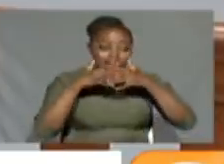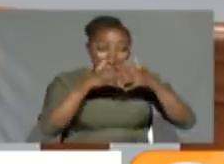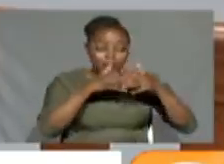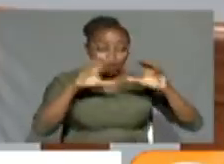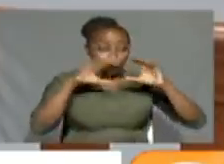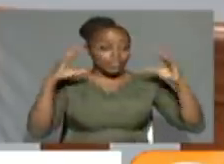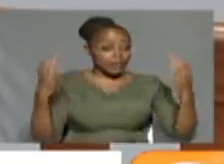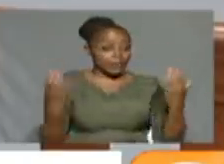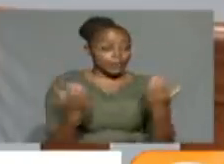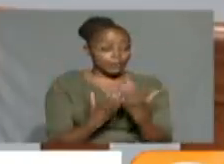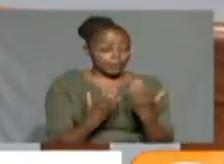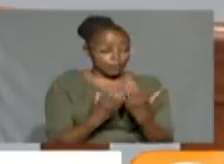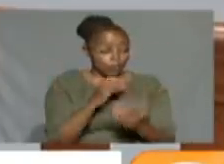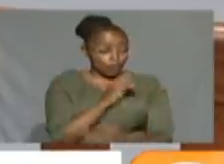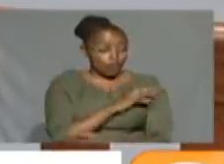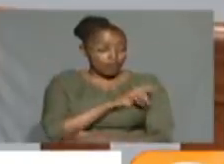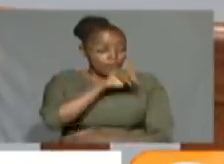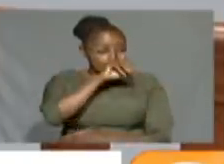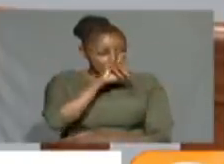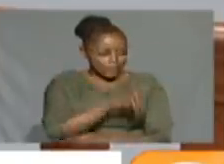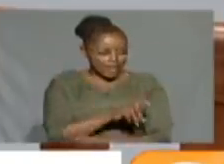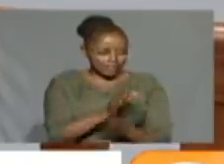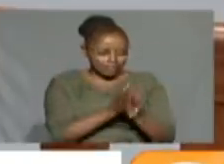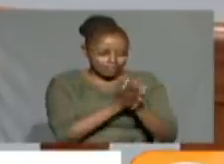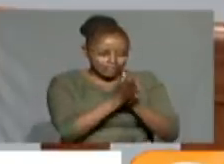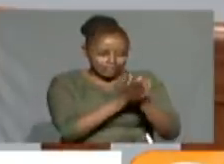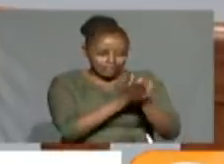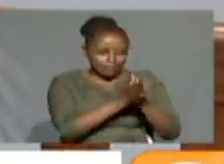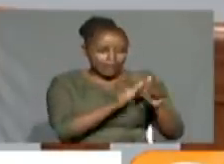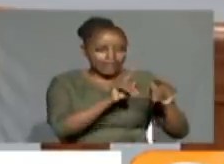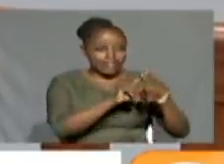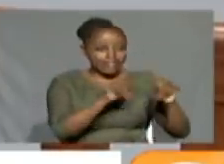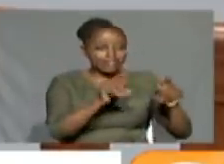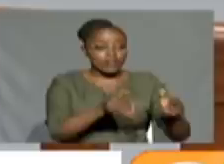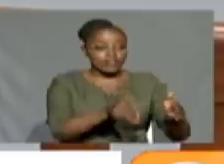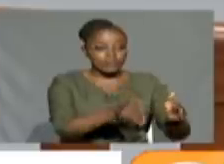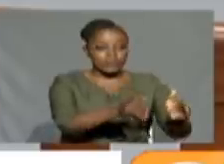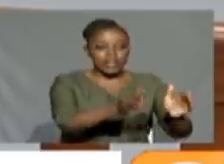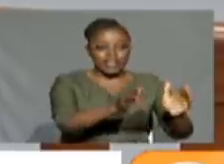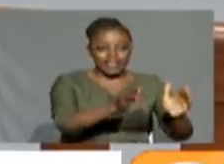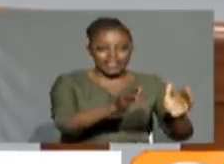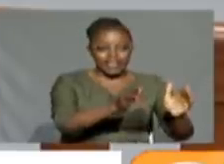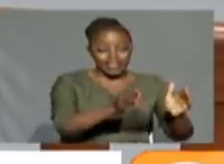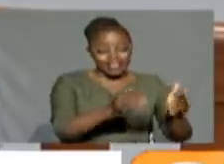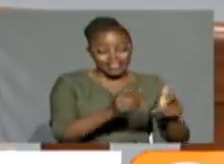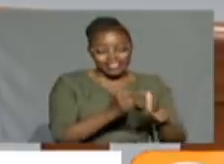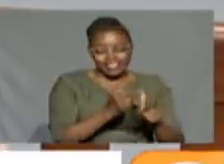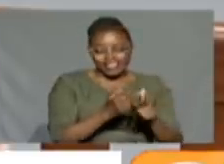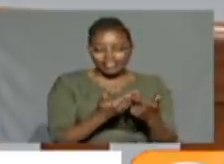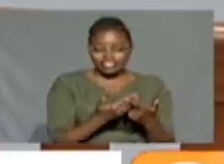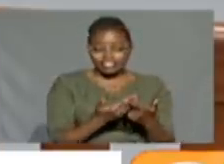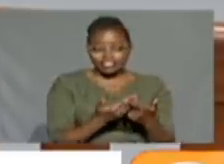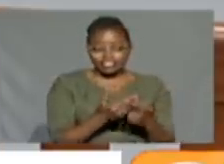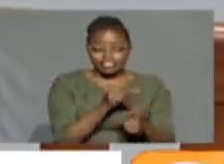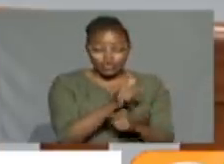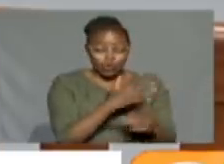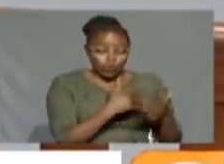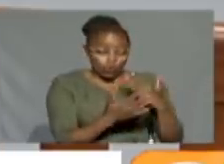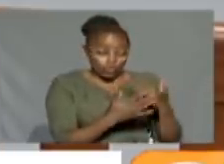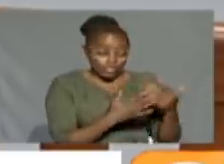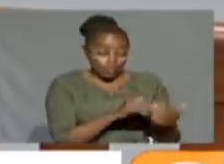global sphere. So we must inspire them differently. And essentially, the symbols that we